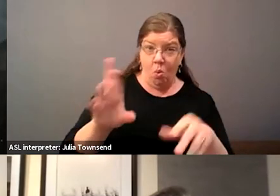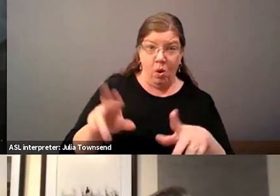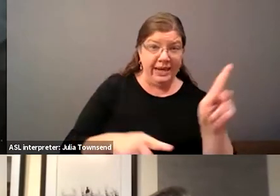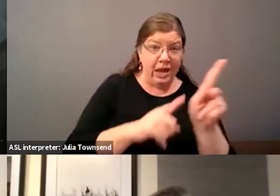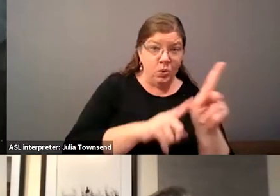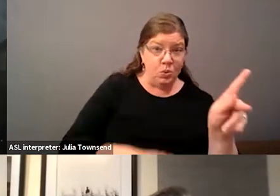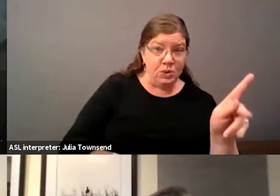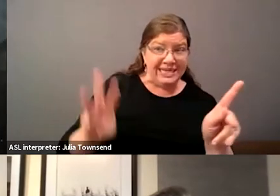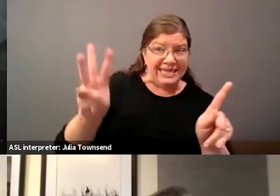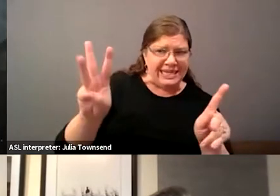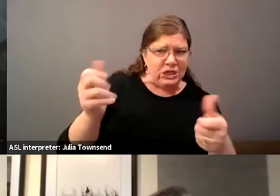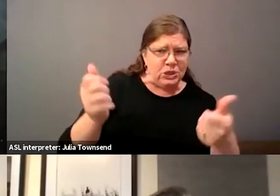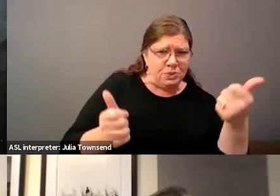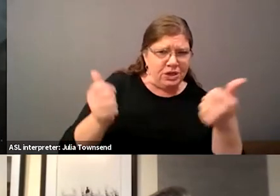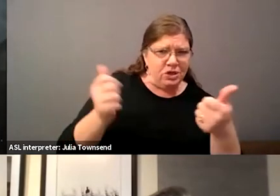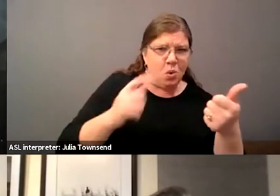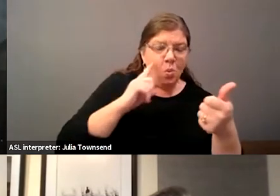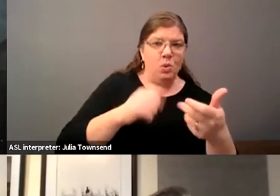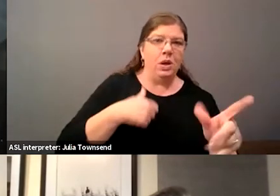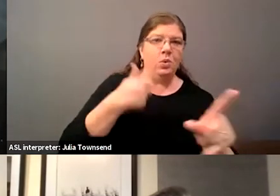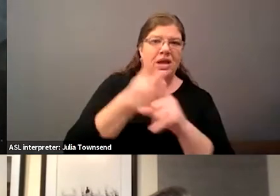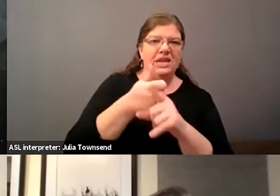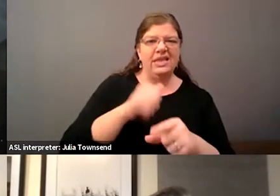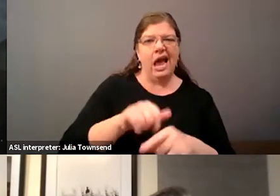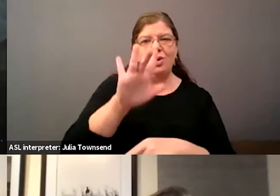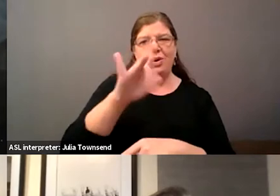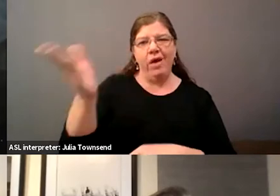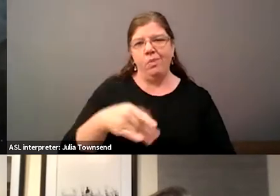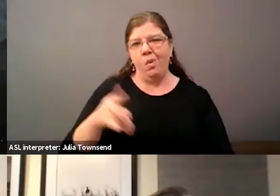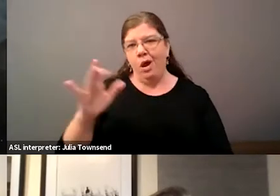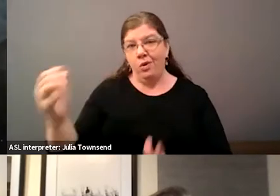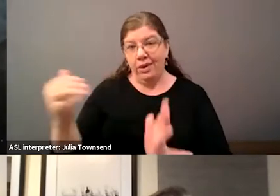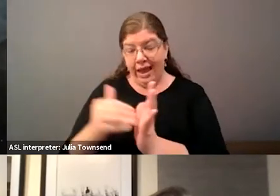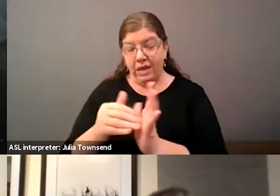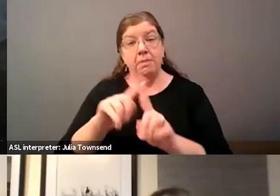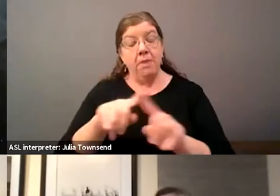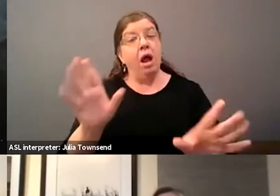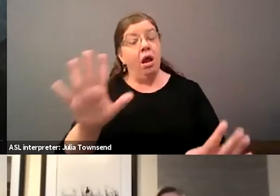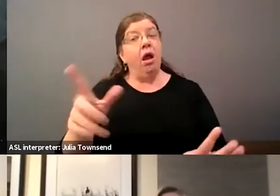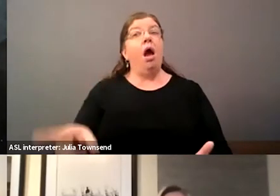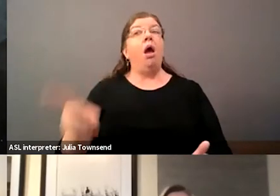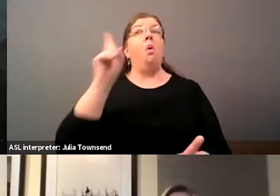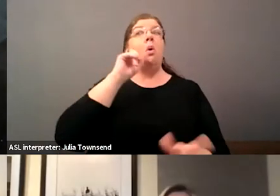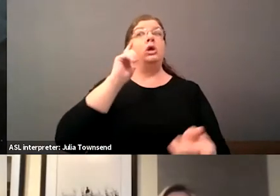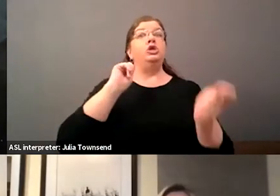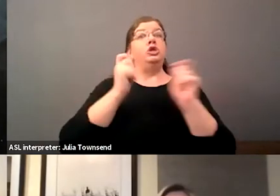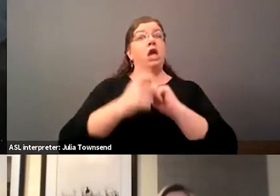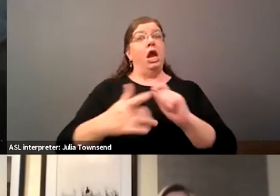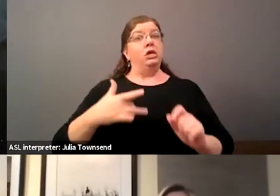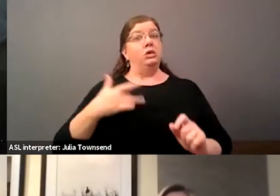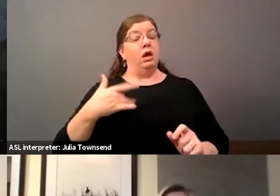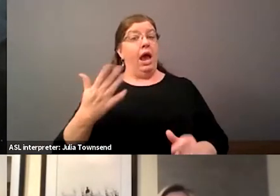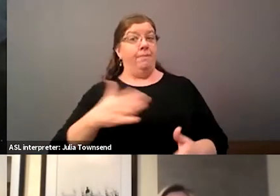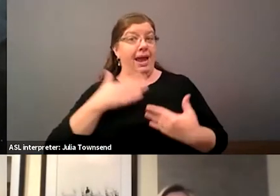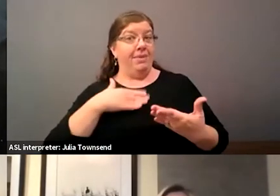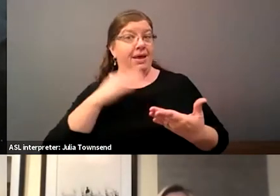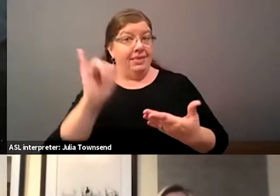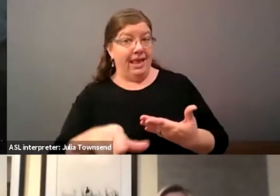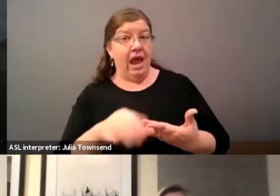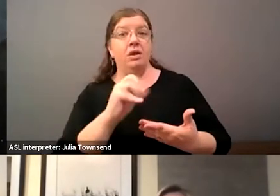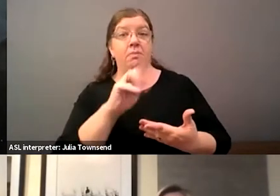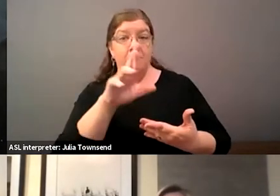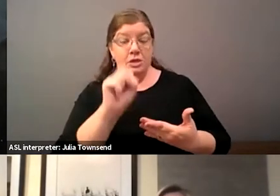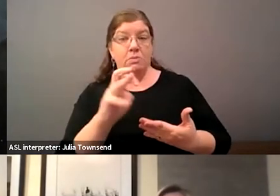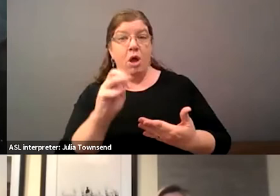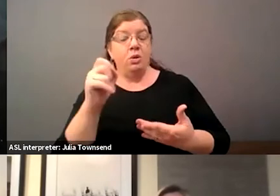six when we reached that 25 for 100 000 but i am happy to hear a change of tune ms maldonado a little bit of